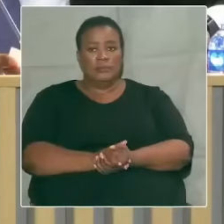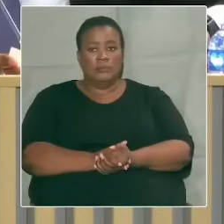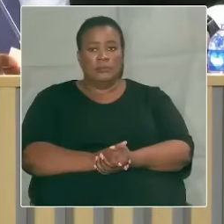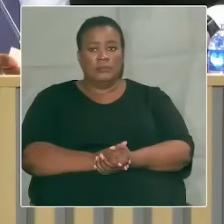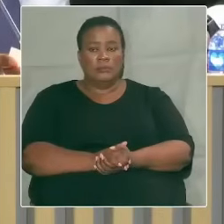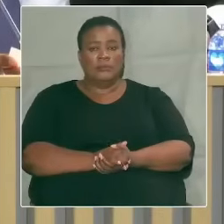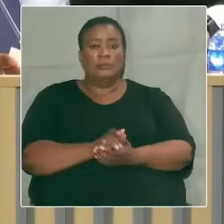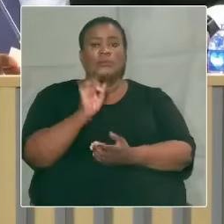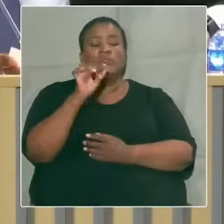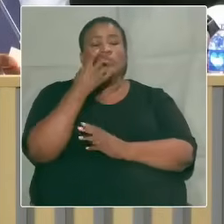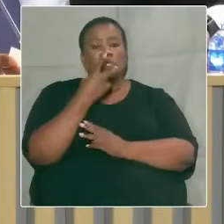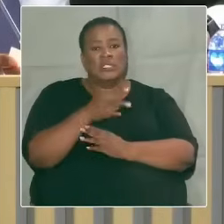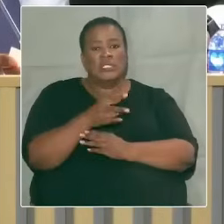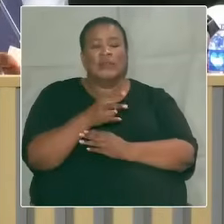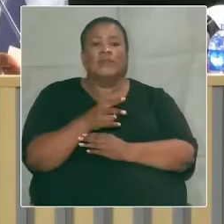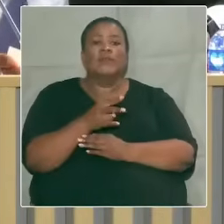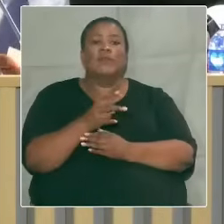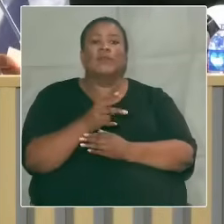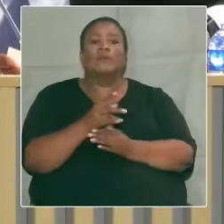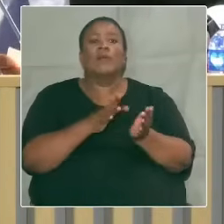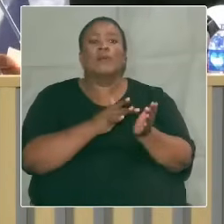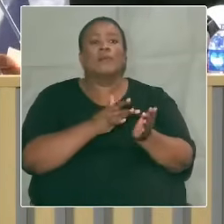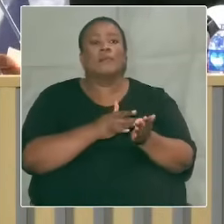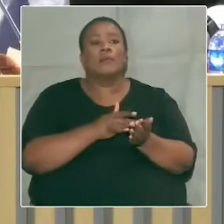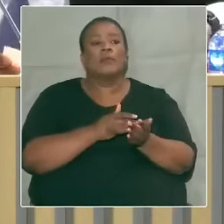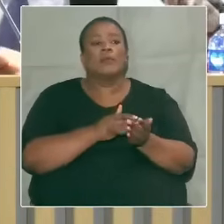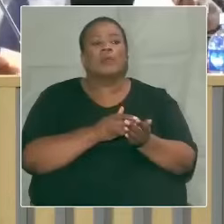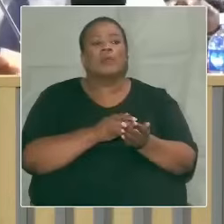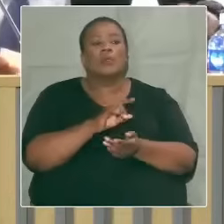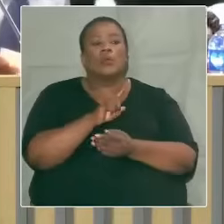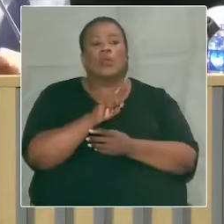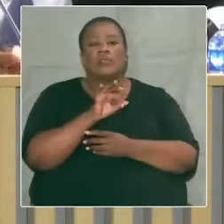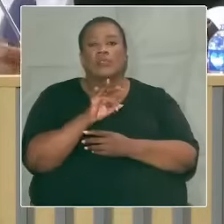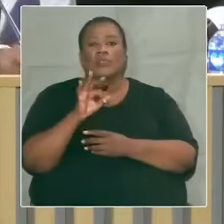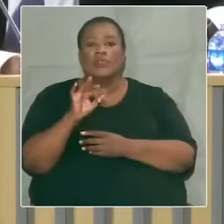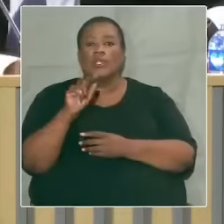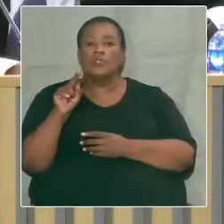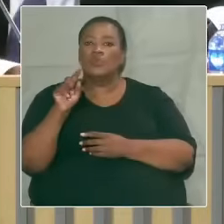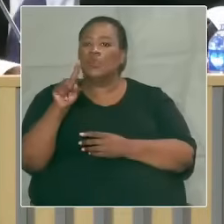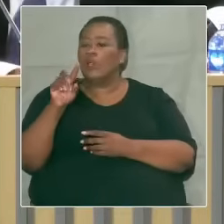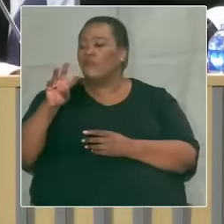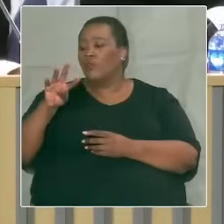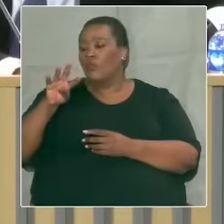You will see from 133 to 149.